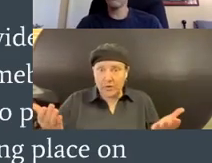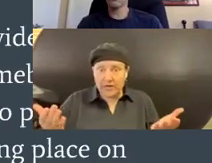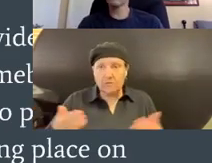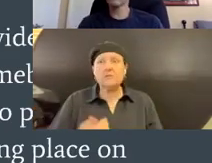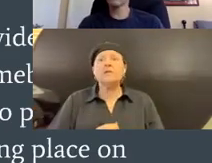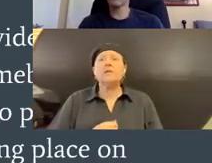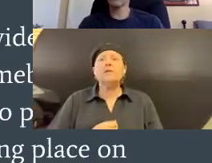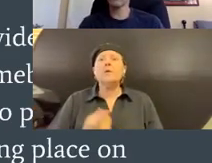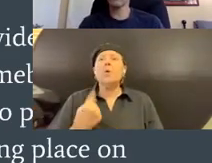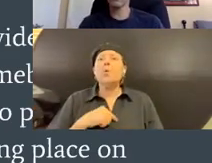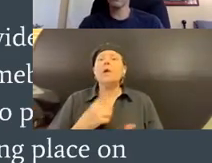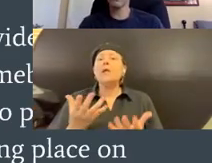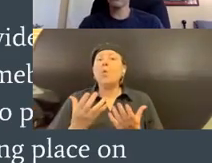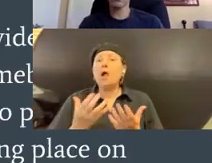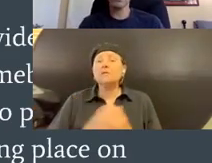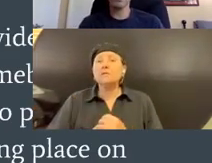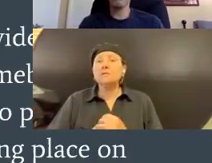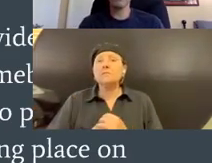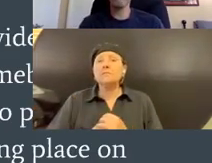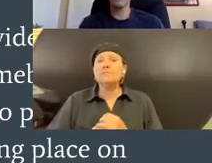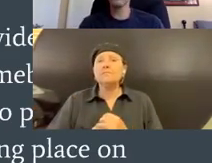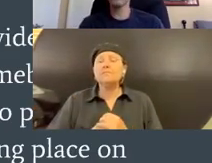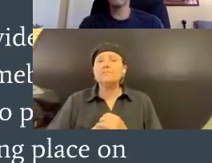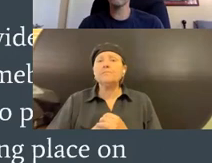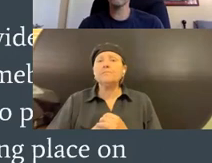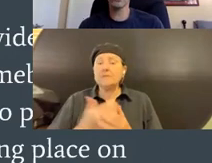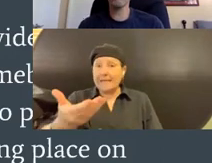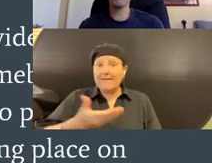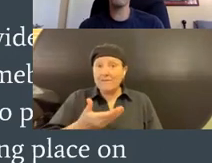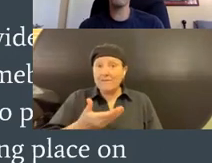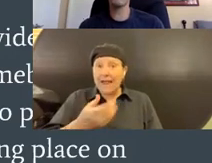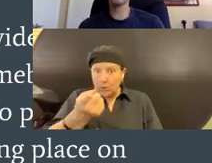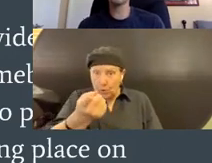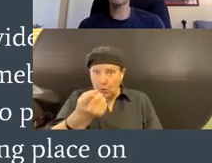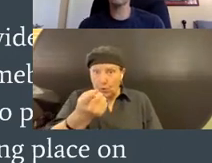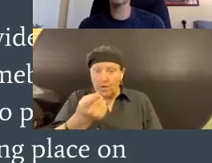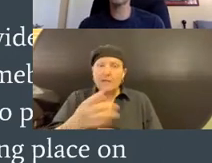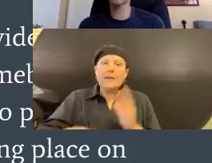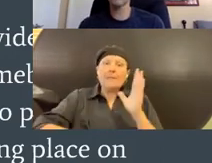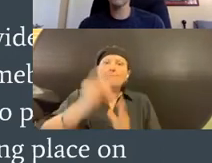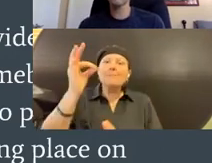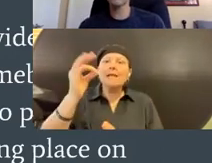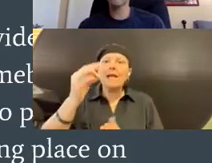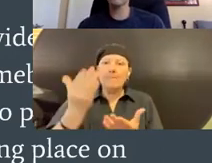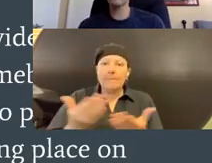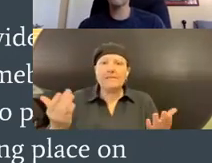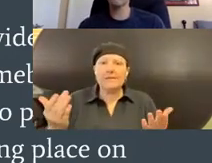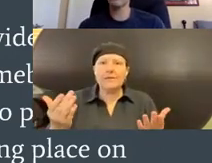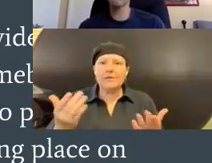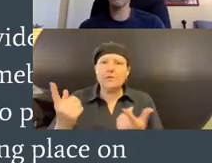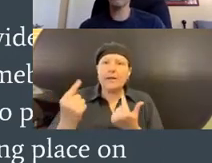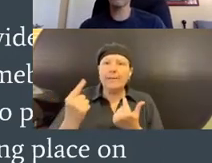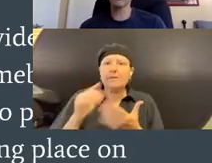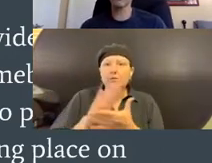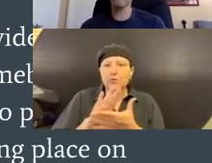we want to invite you to come and pick up materials at the school. Now, this material pickup